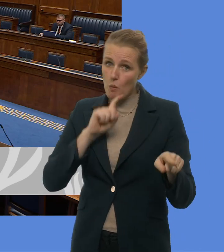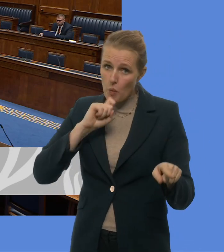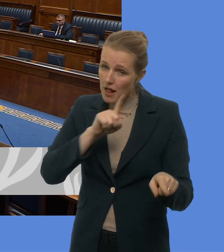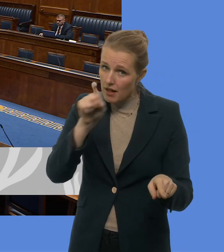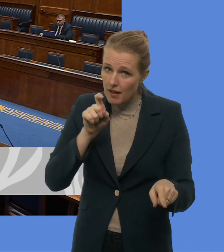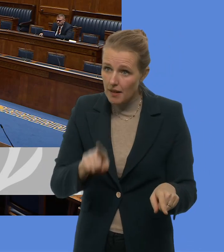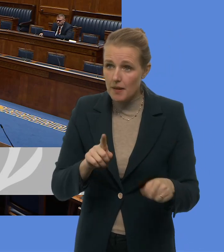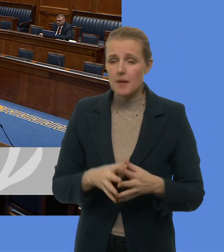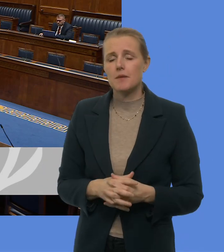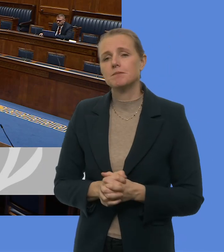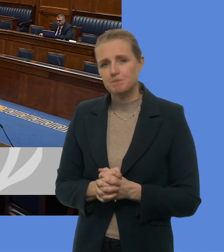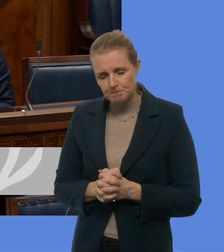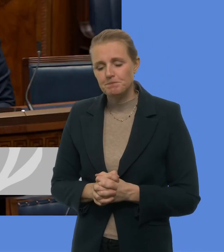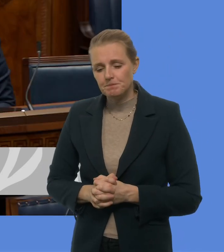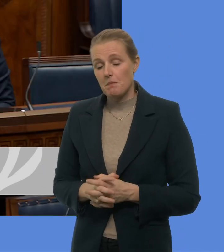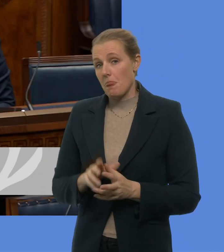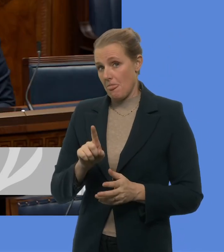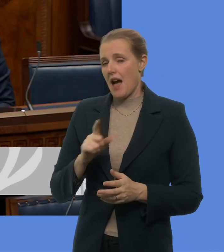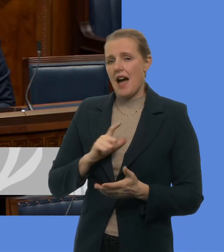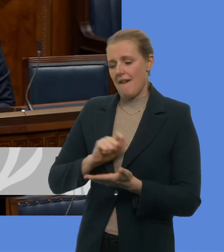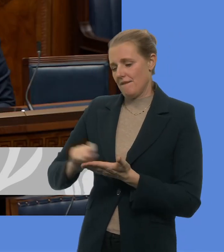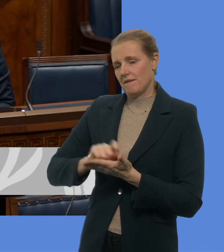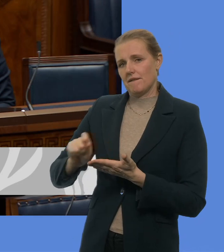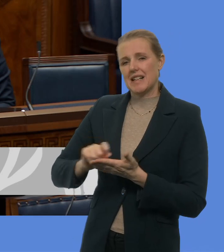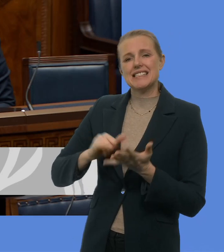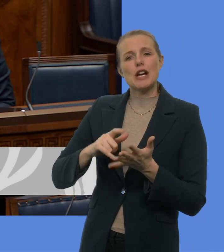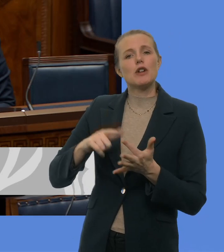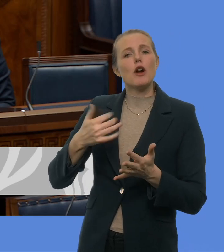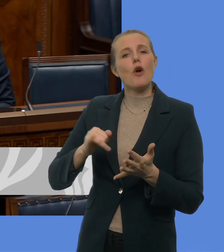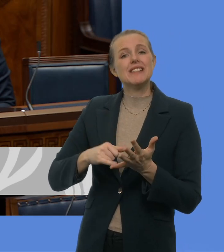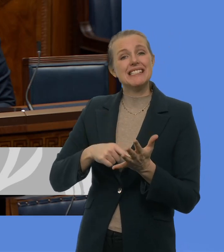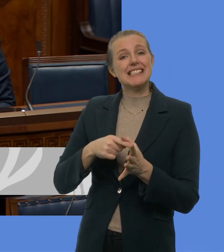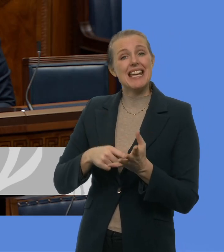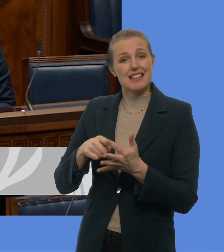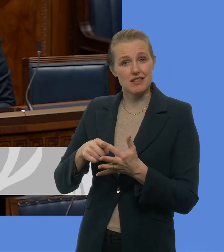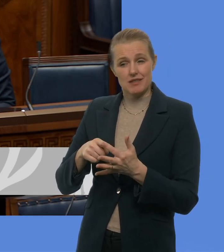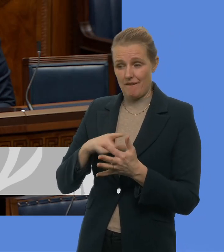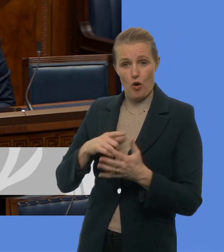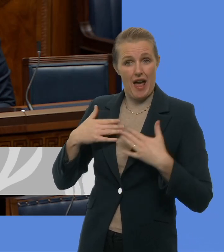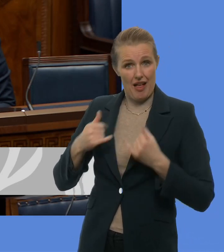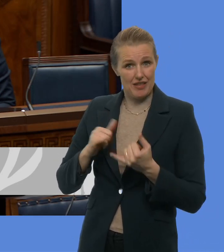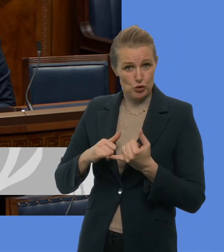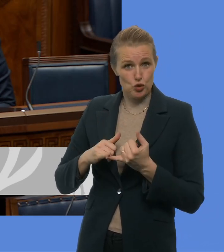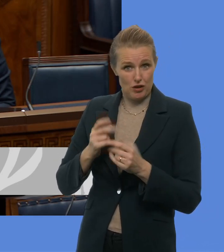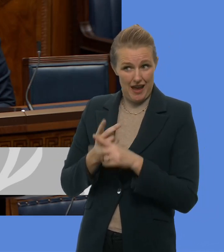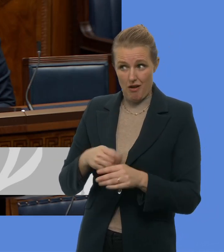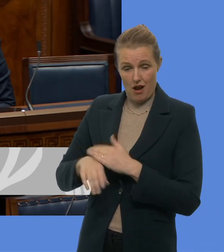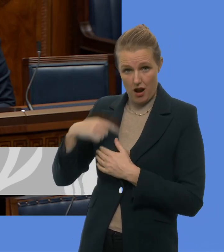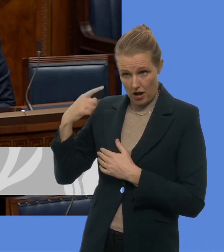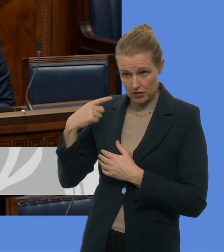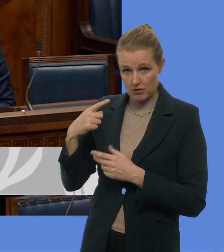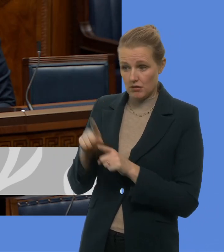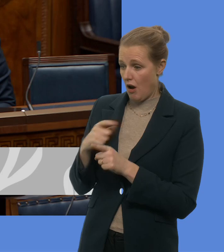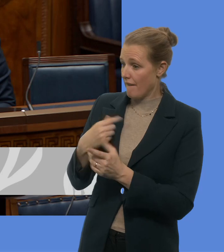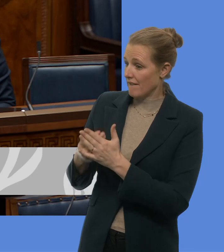Well, what I've done is I've written actually to Wes Streeting, the Secretary of State for Health and Social Care in London. I've also engaged with our own